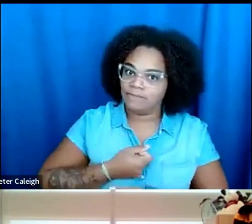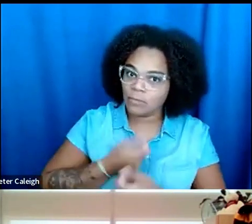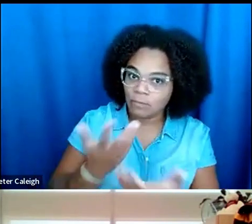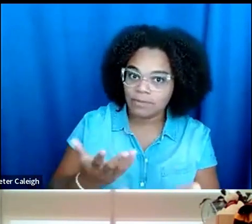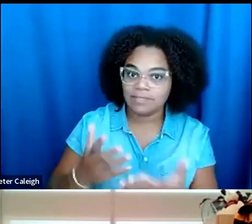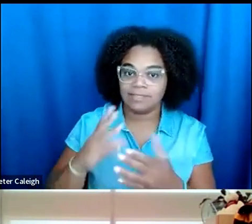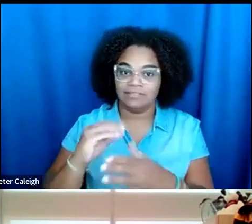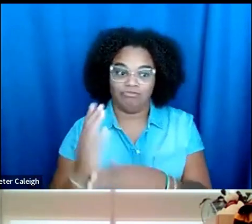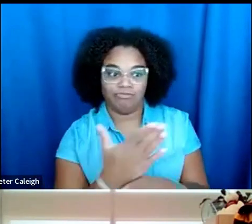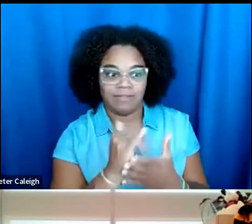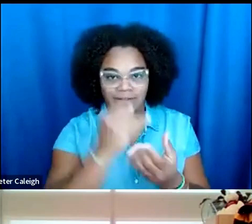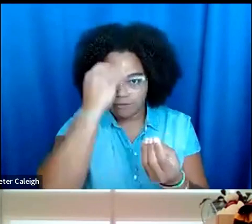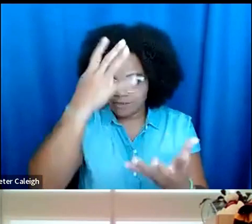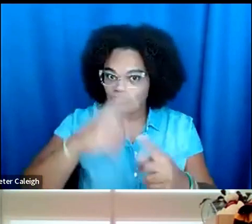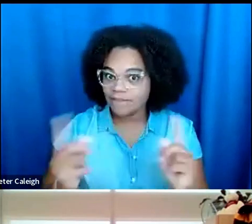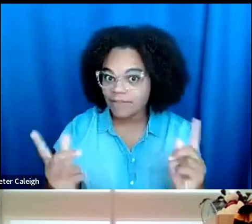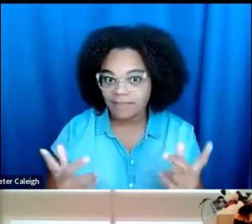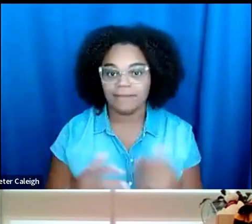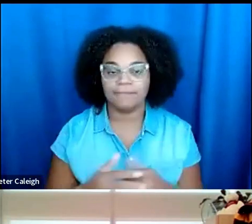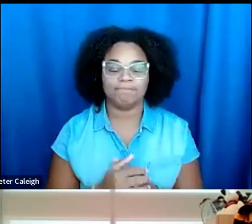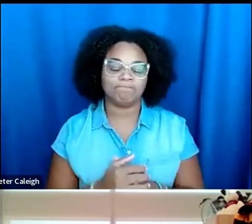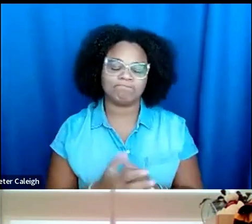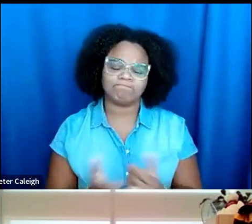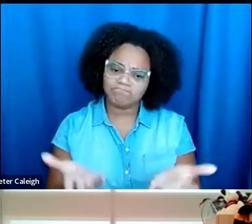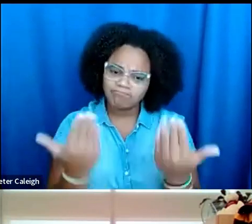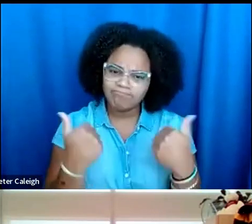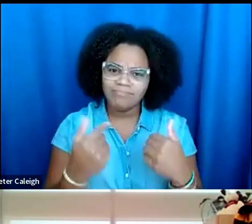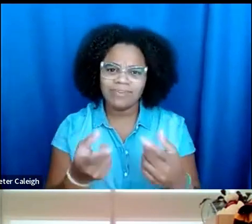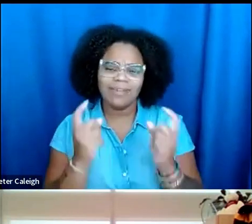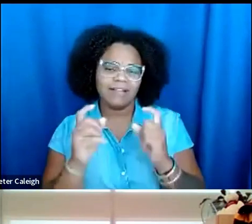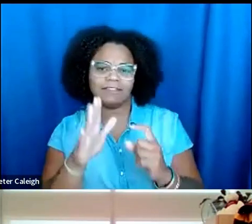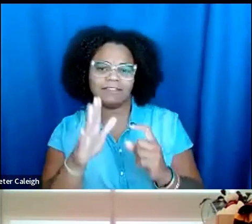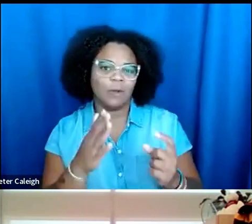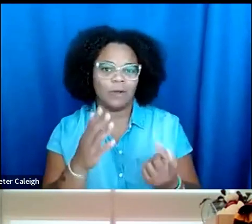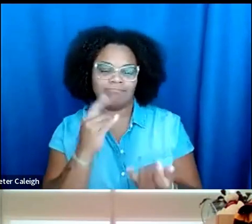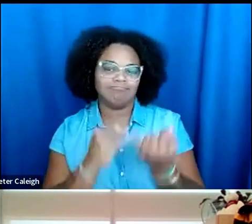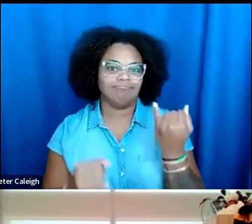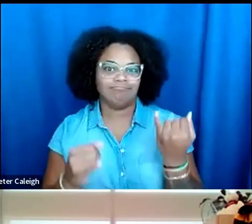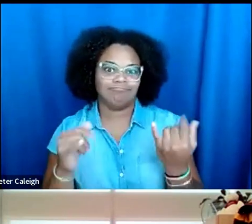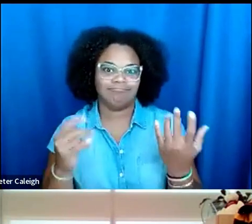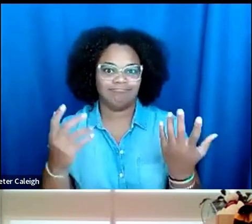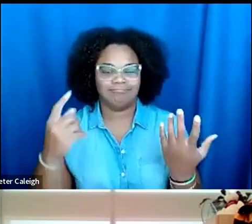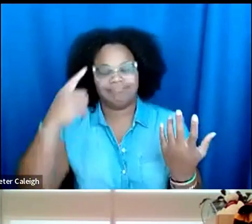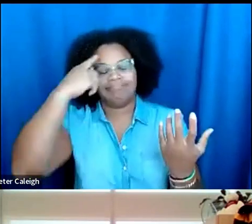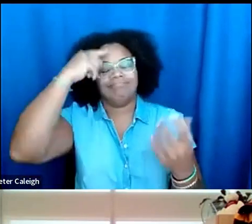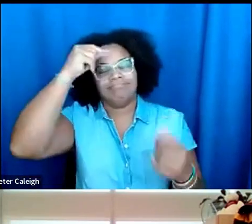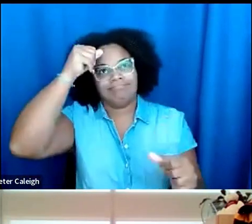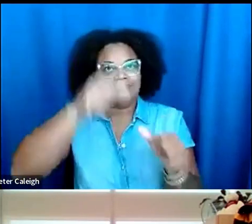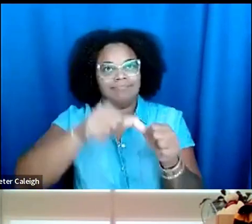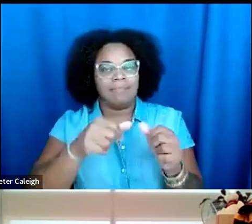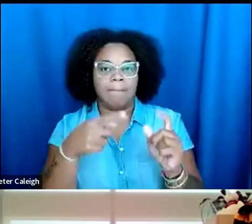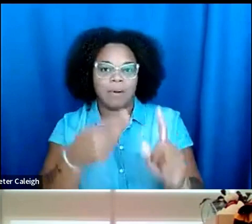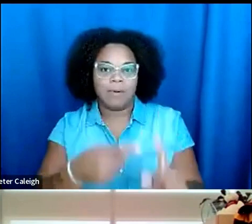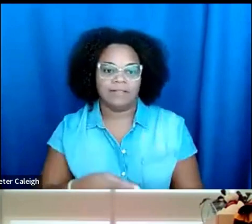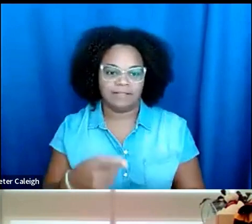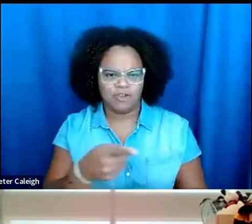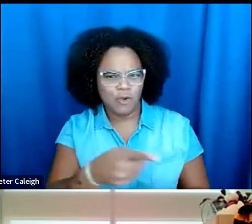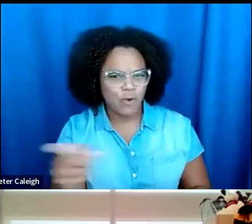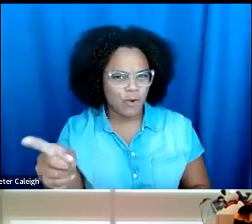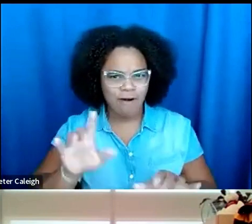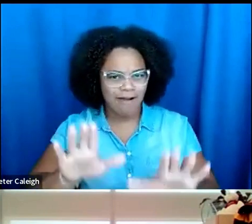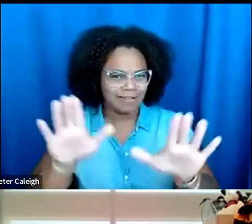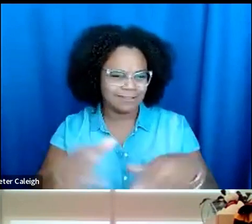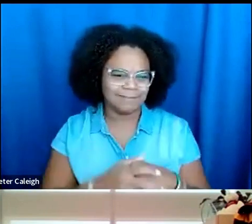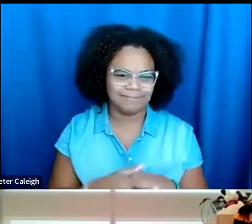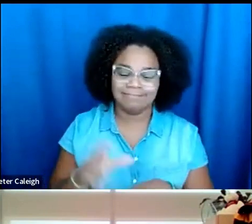stuff. So give us some take-home points, y'all, because you're awesome. Thank you. Yeah, I was going to say,